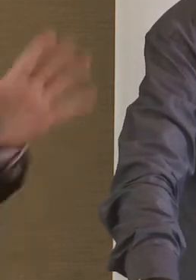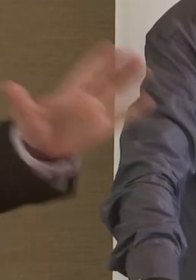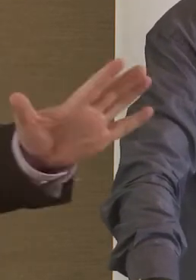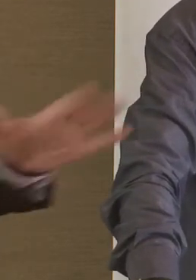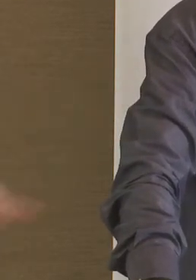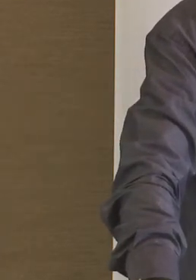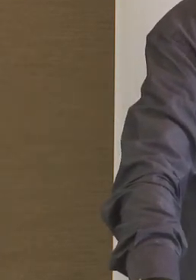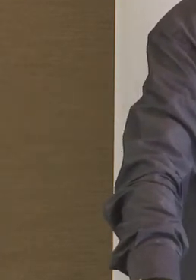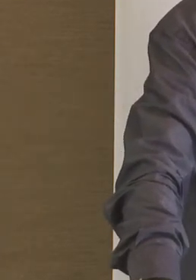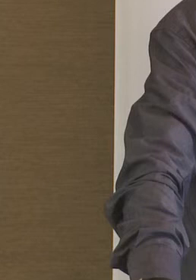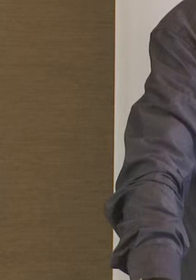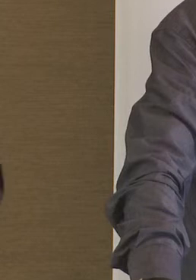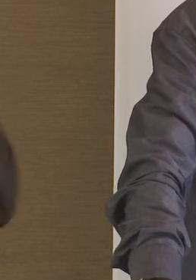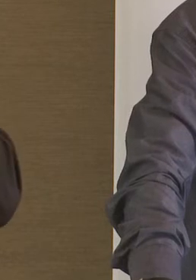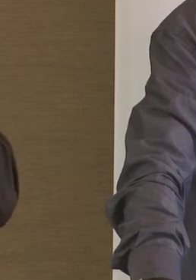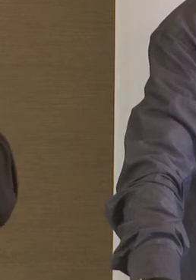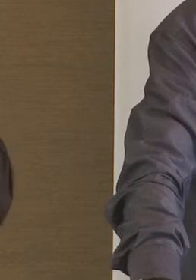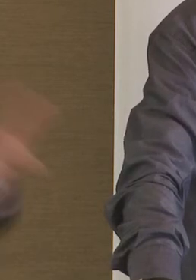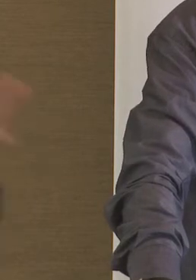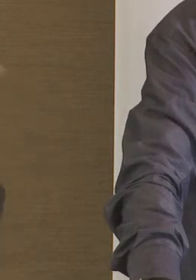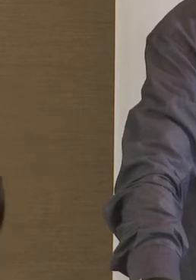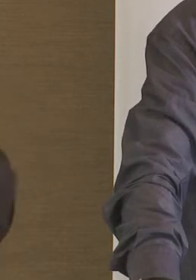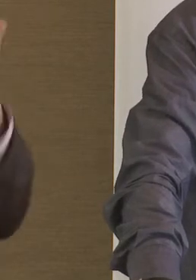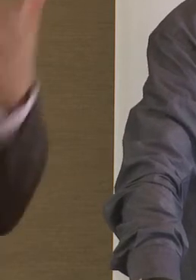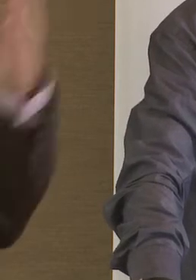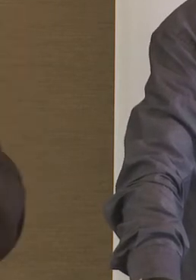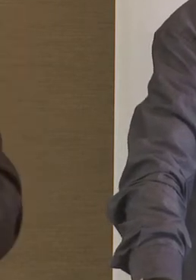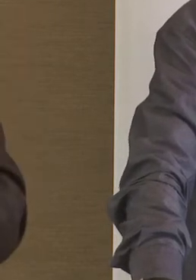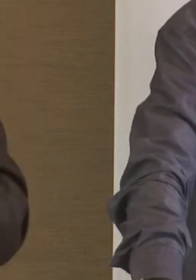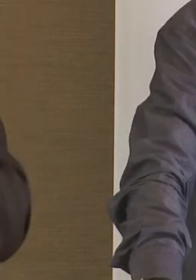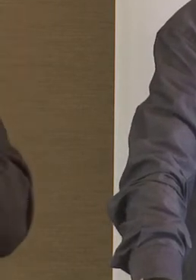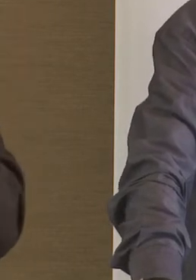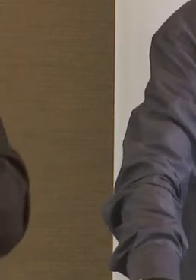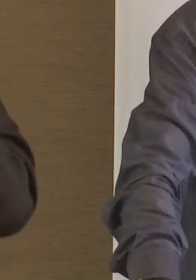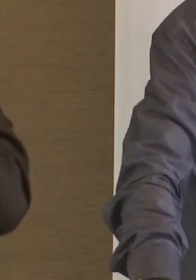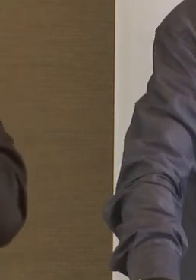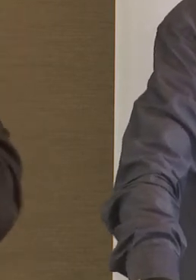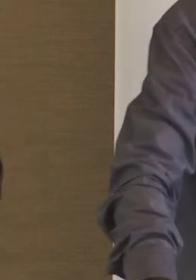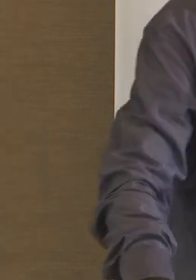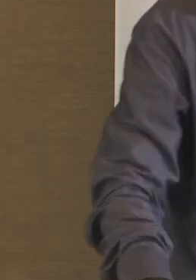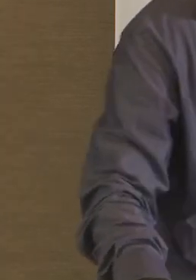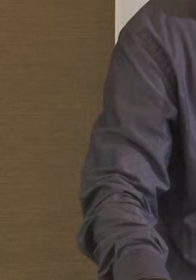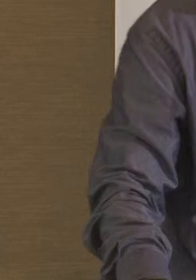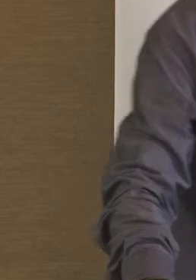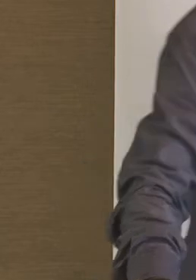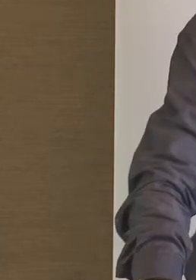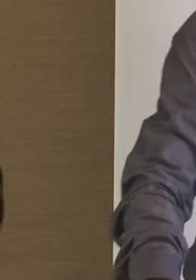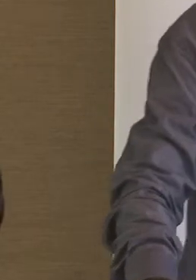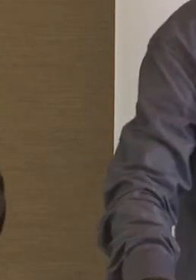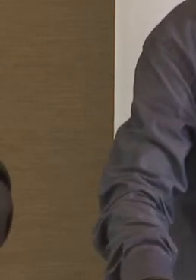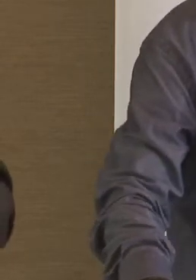just a couple of weeks away now, many hard-pressed organisations and programmes will be facing a further round